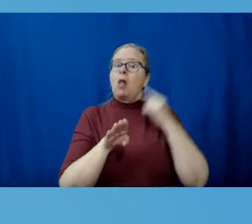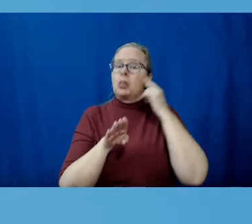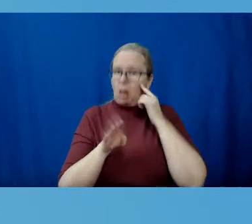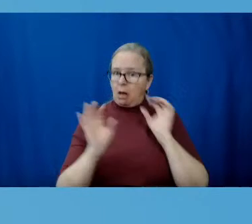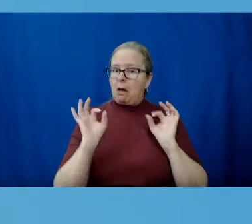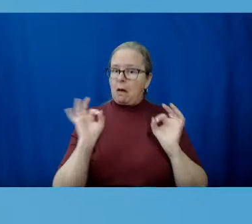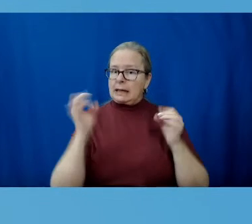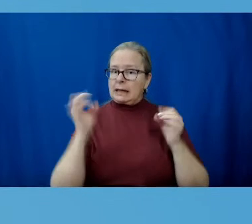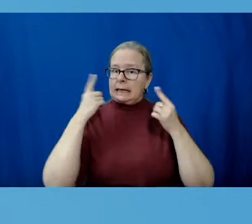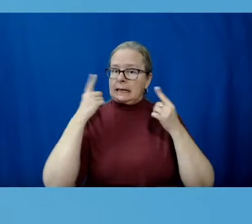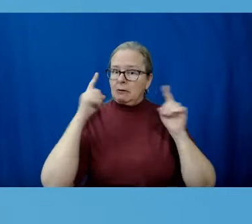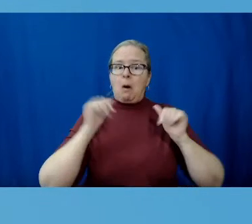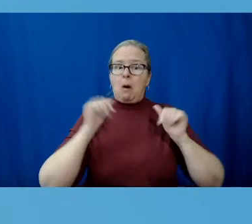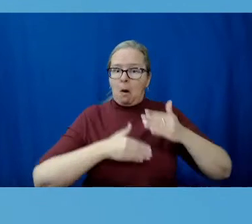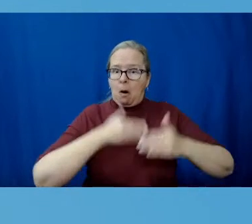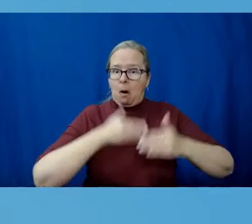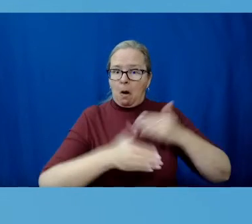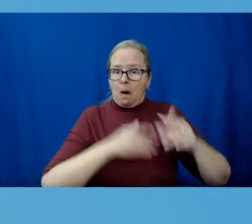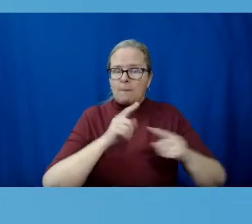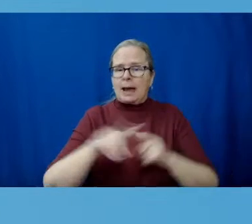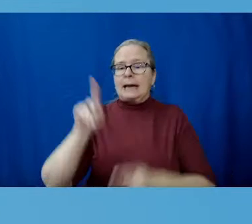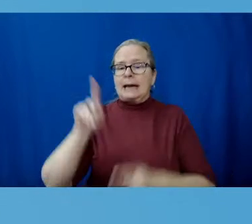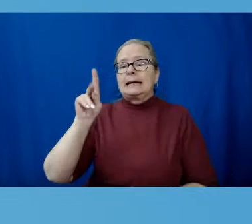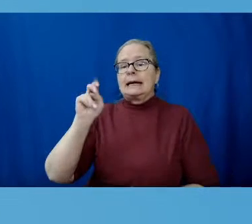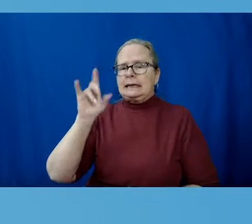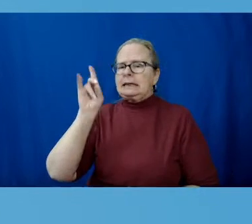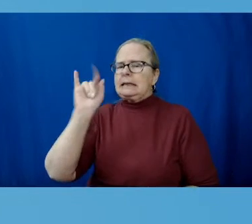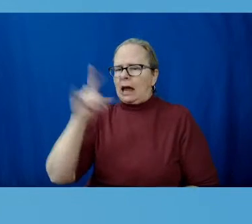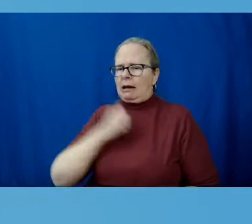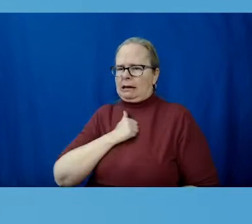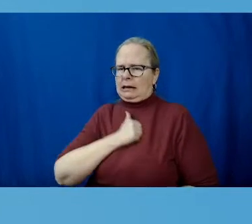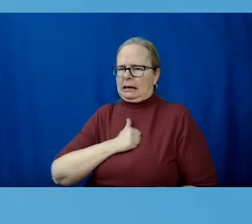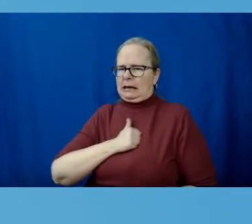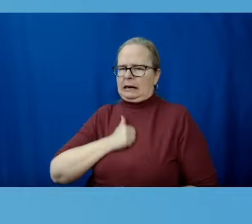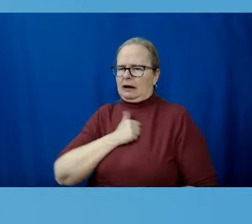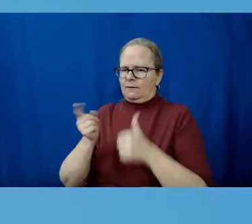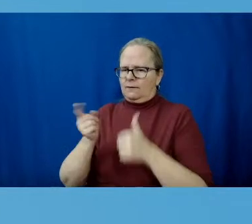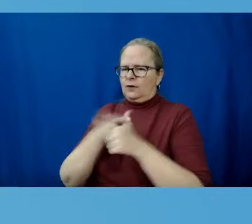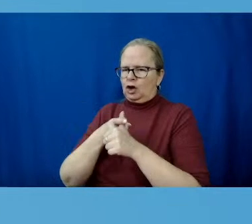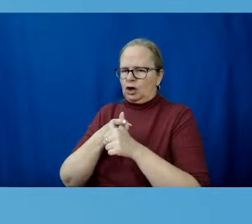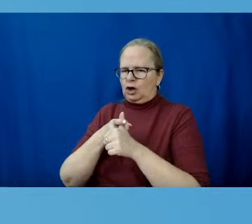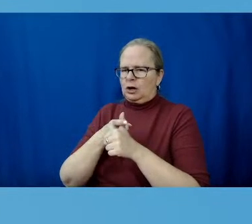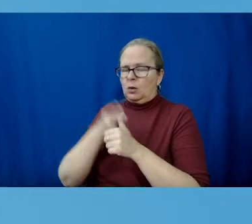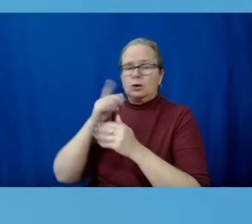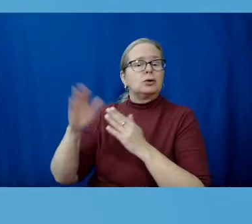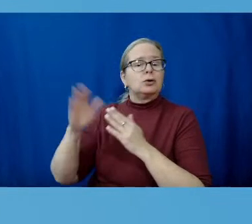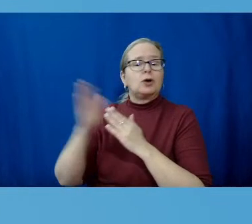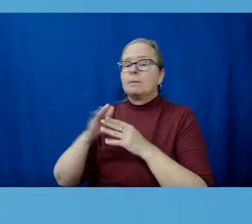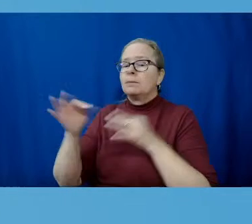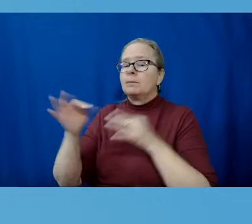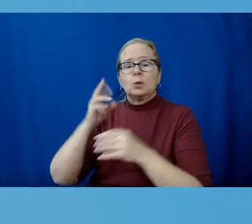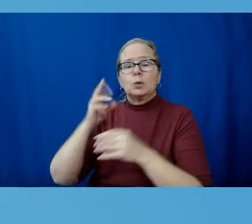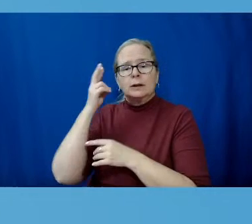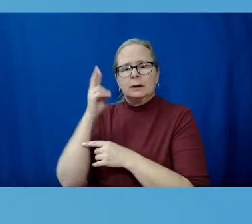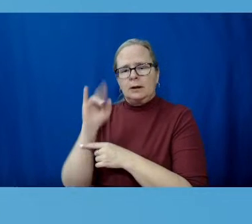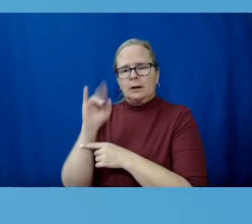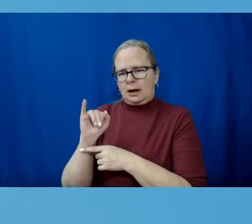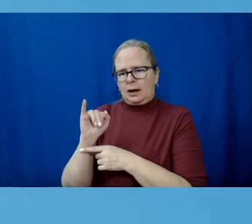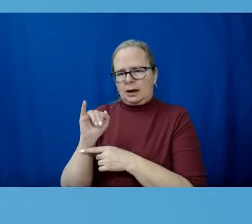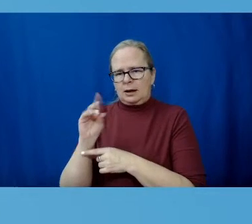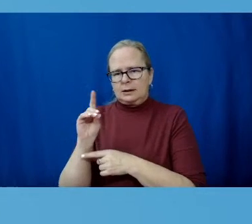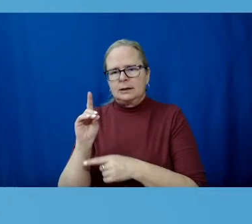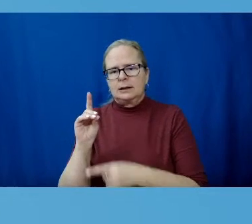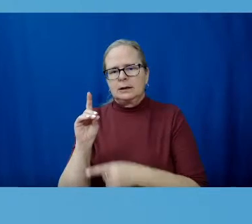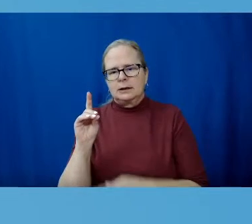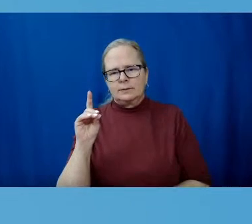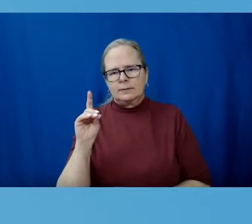ideology, personal responsibility, small government, support private business. And it's not just Kenney's, it's many of his